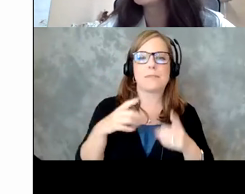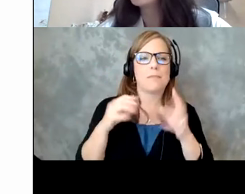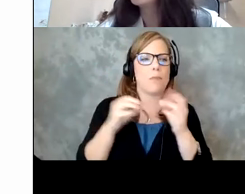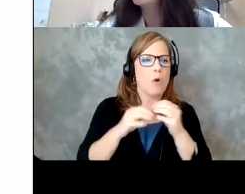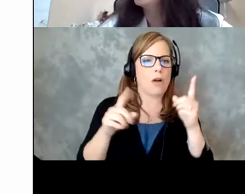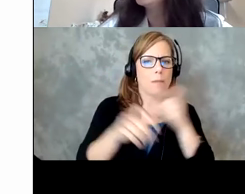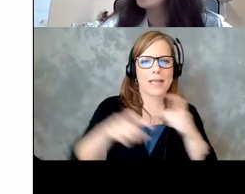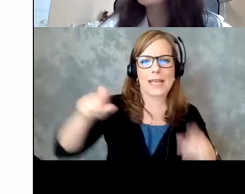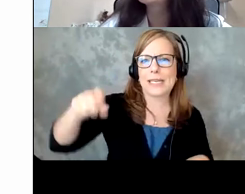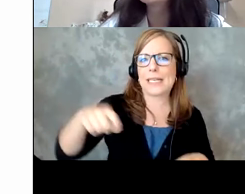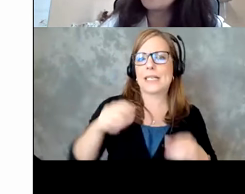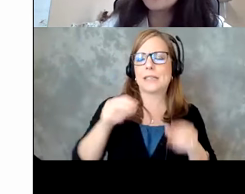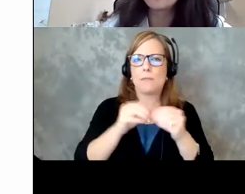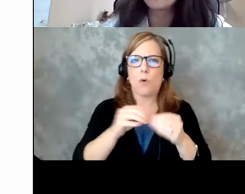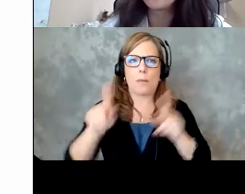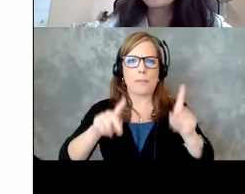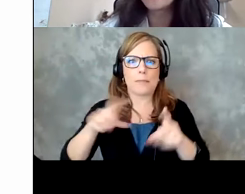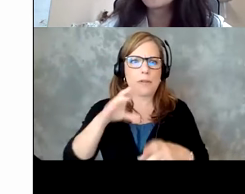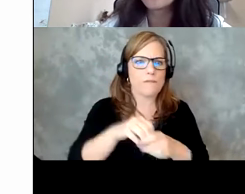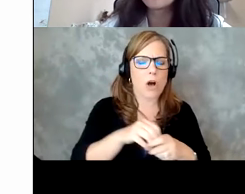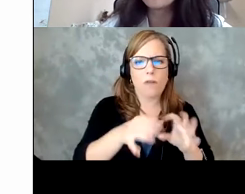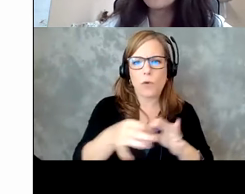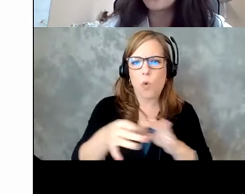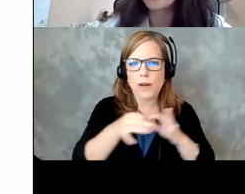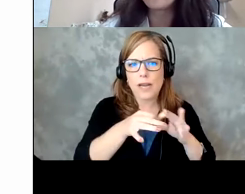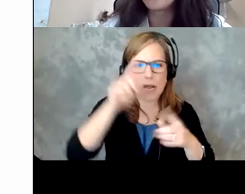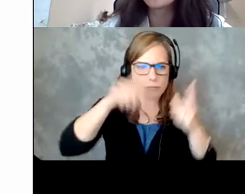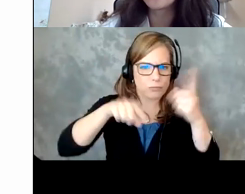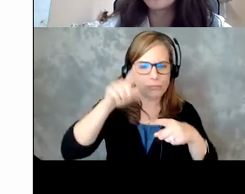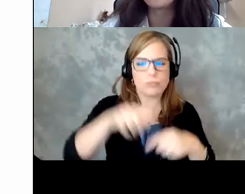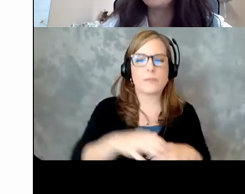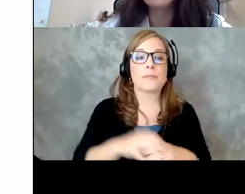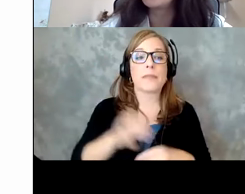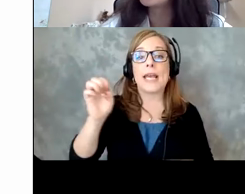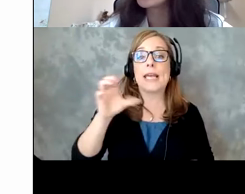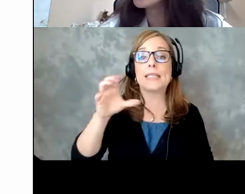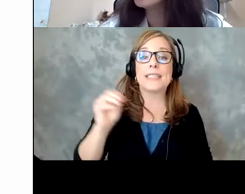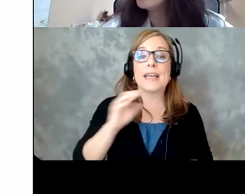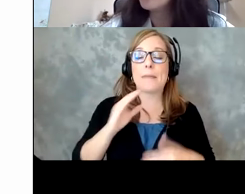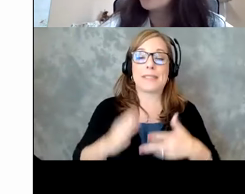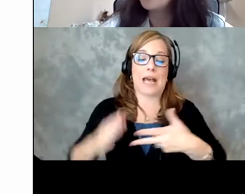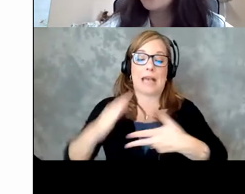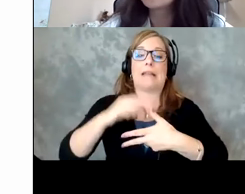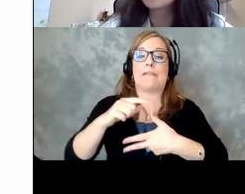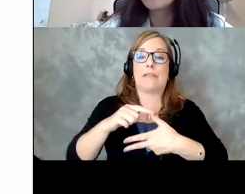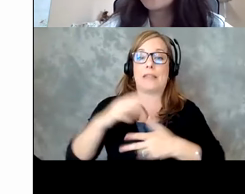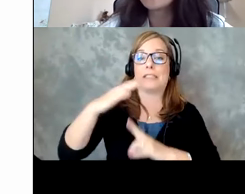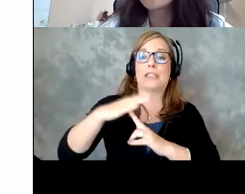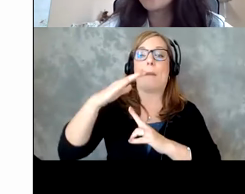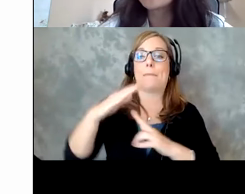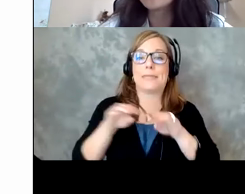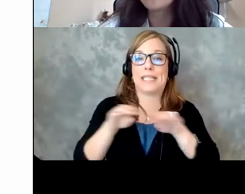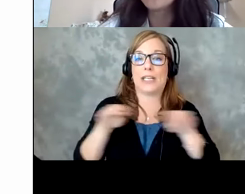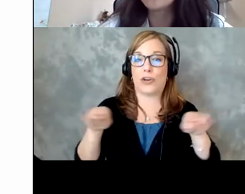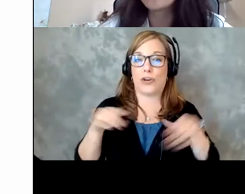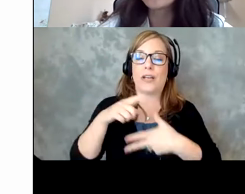care coordination. And now ECM is the third and top tier of that care management kind of structure. And it's really for the